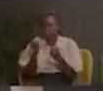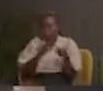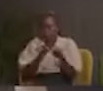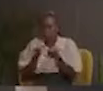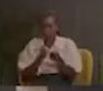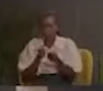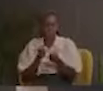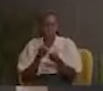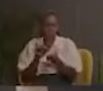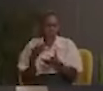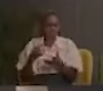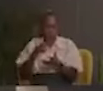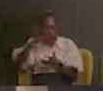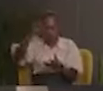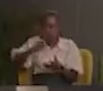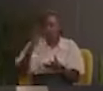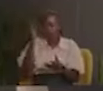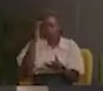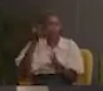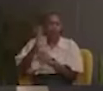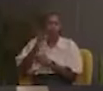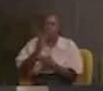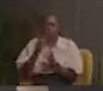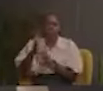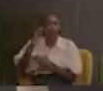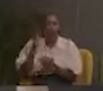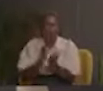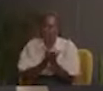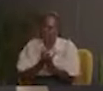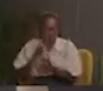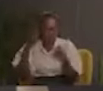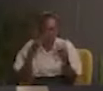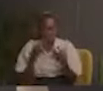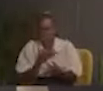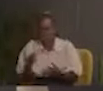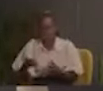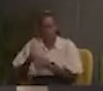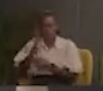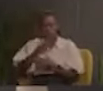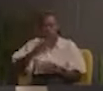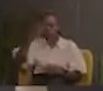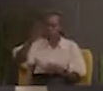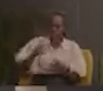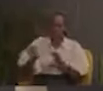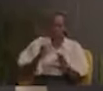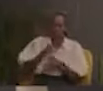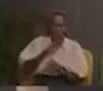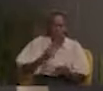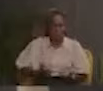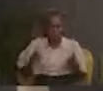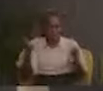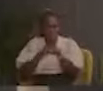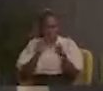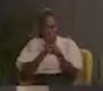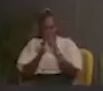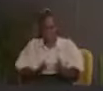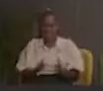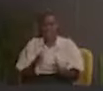of integrity. There are many daring things God will instruct you to do in your life as a believer, and you will